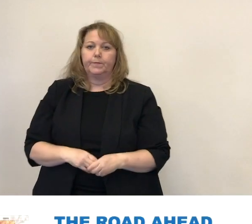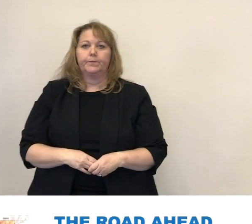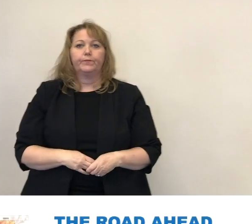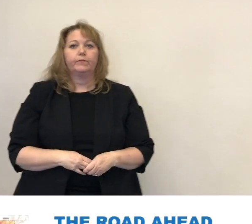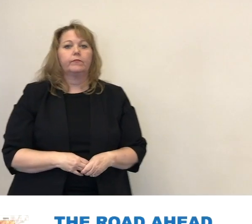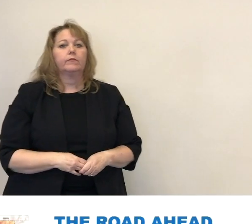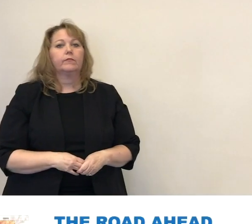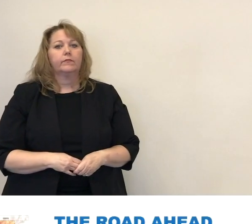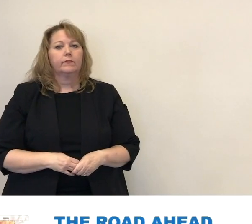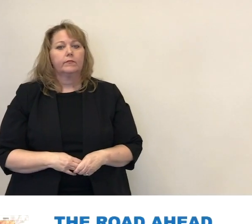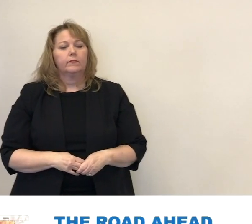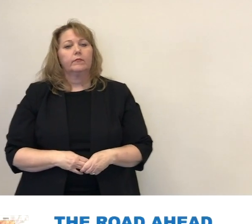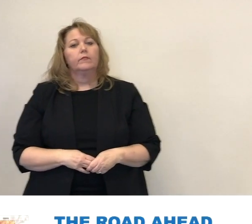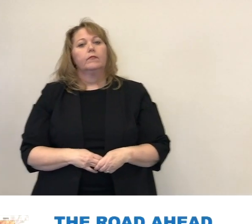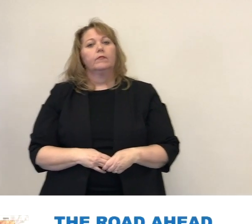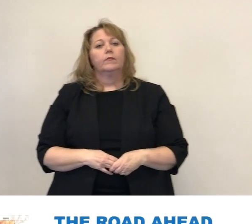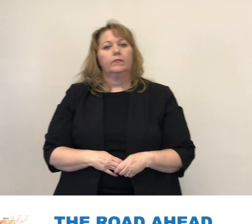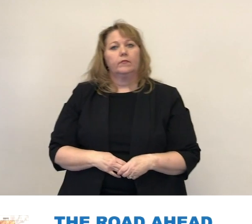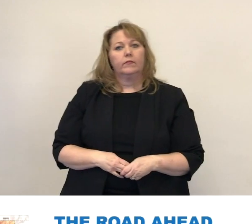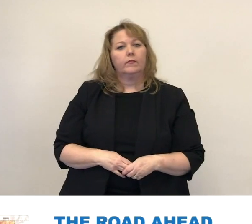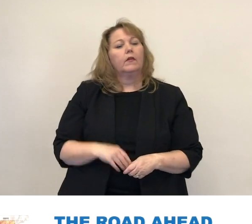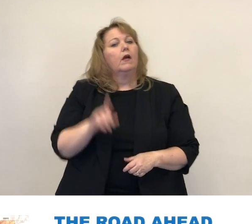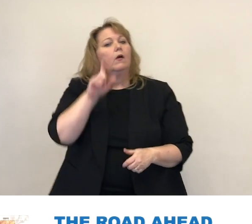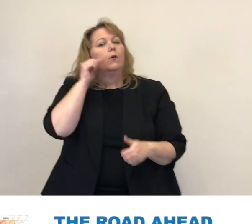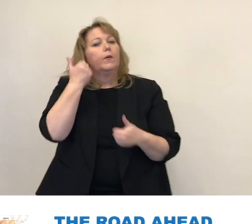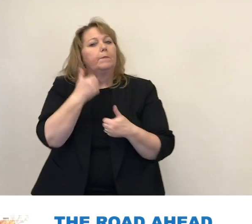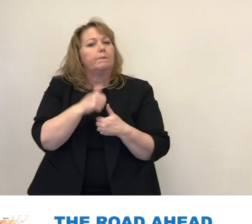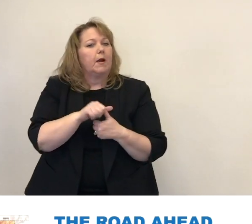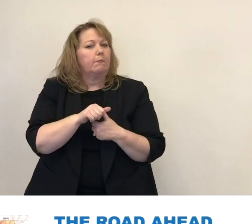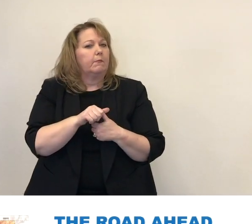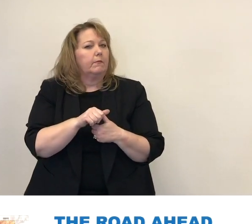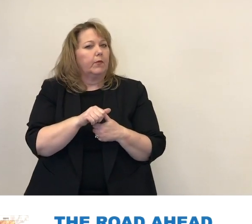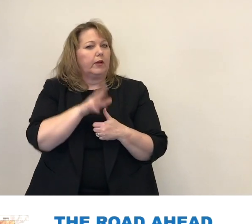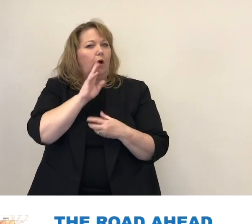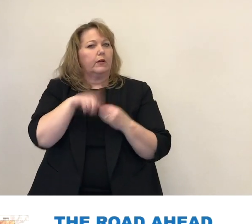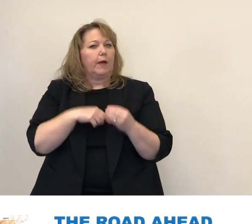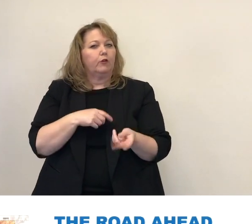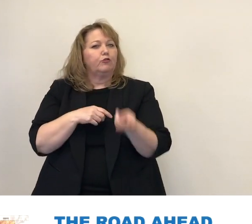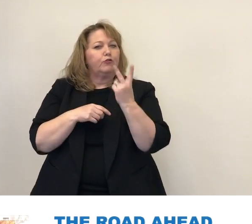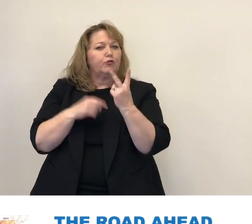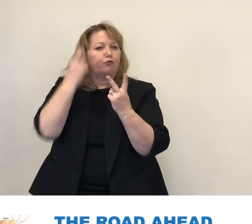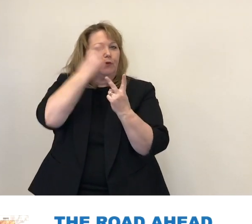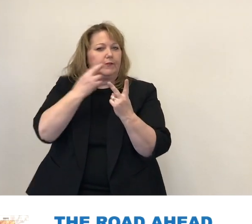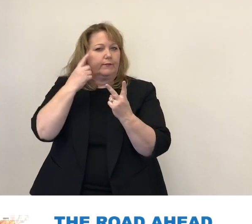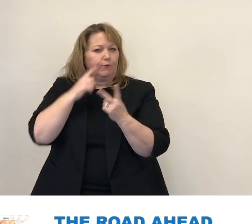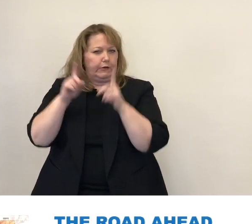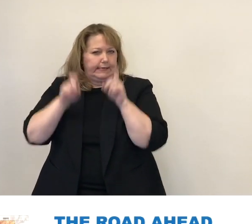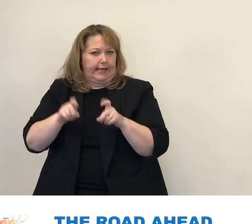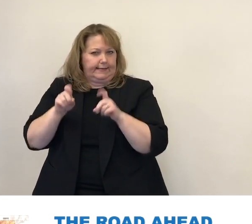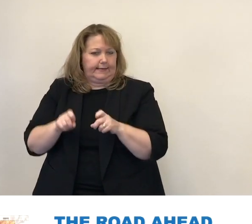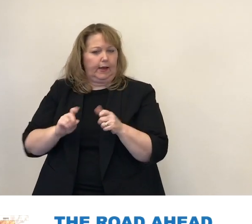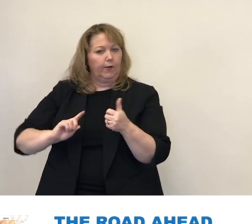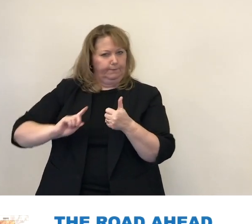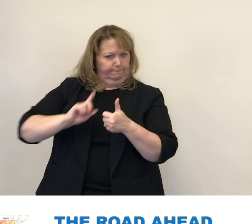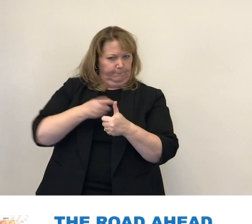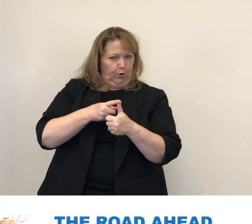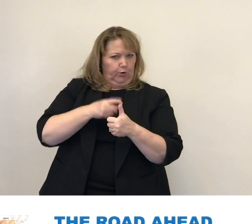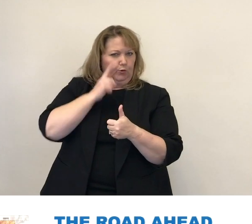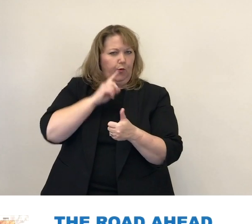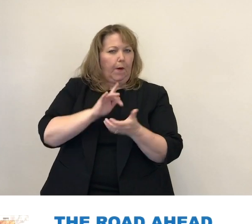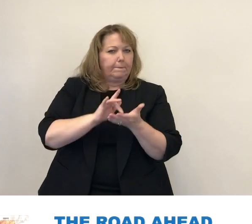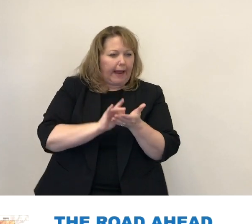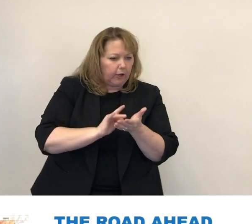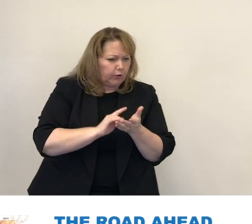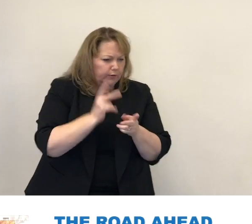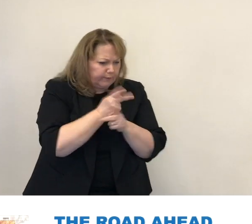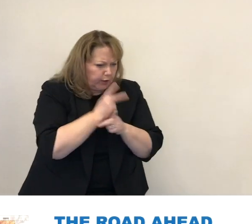when I opened, I talked about two functions that lab testing had. Testing performs a medical function, and we might say that's the most